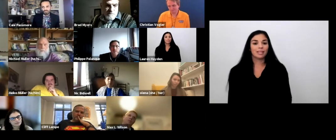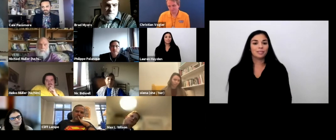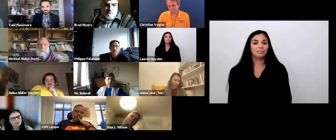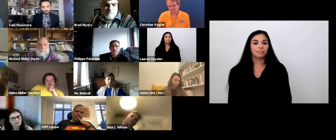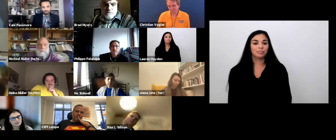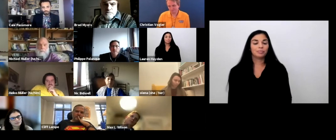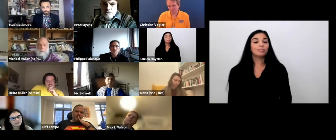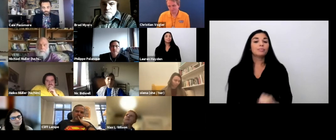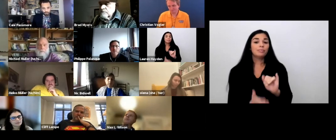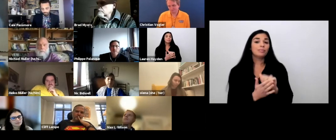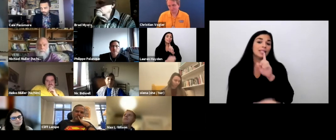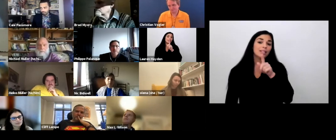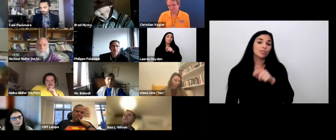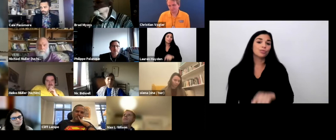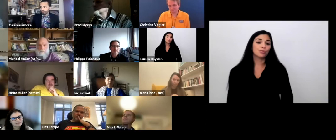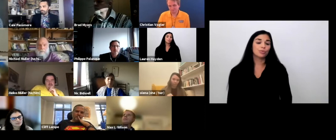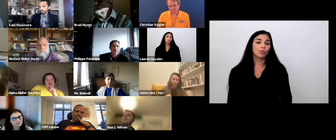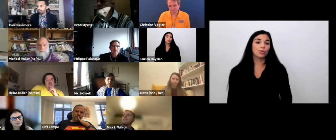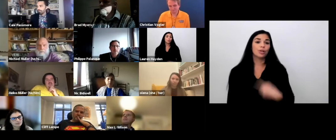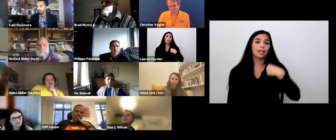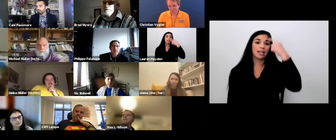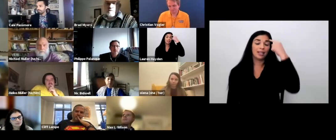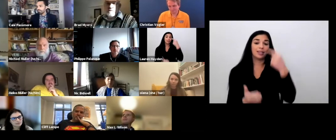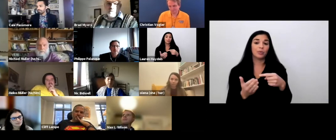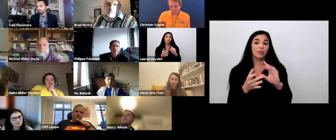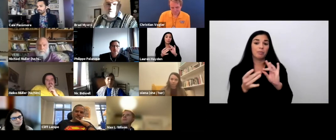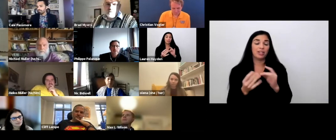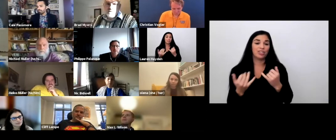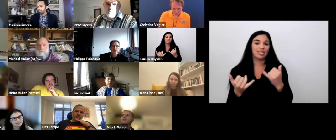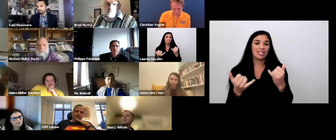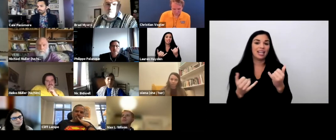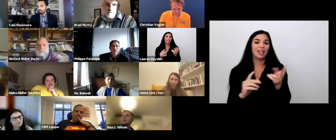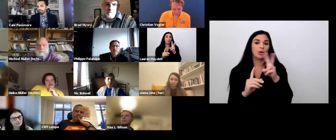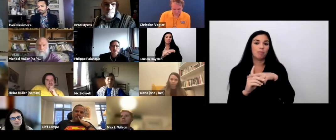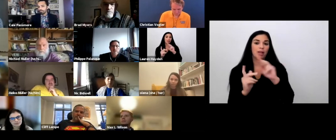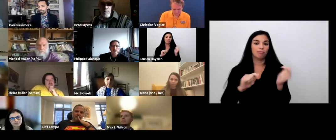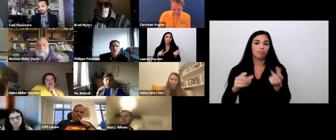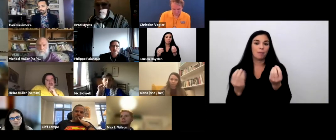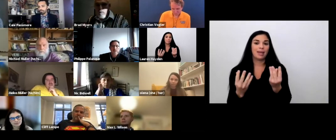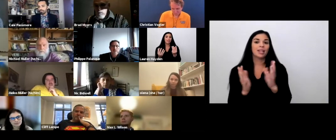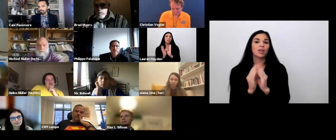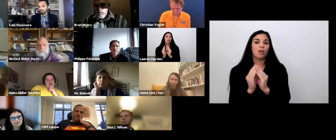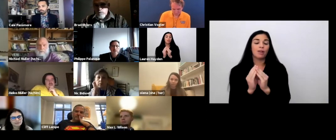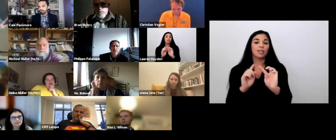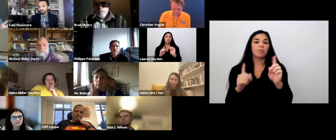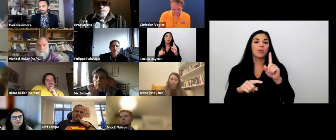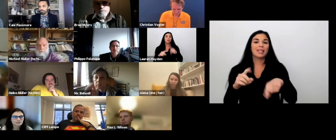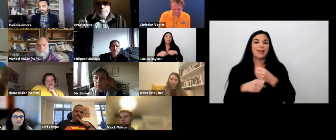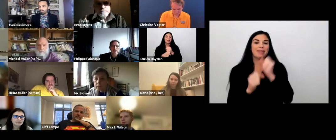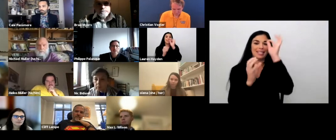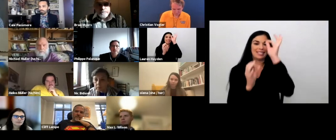And that's very true. I think some of the things we've talked about today probably apply across conferences, but maybe we don't want to make decisions that are